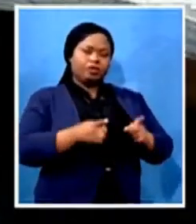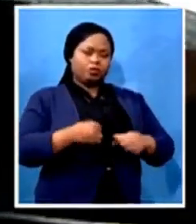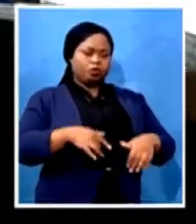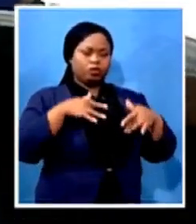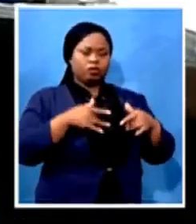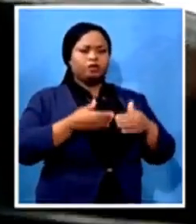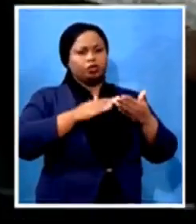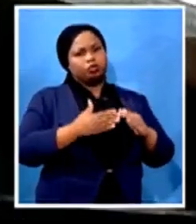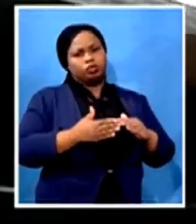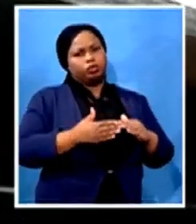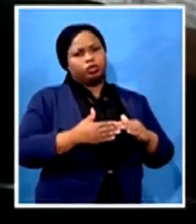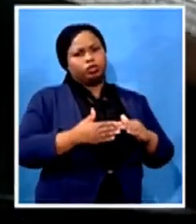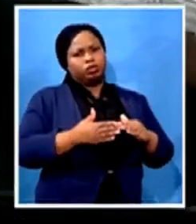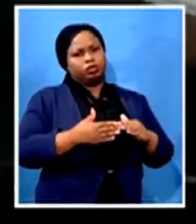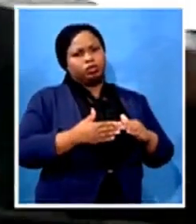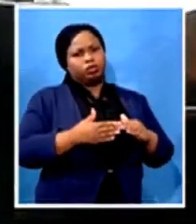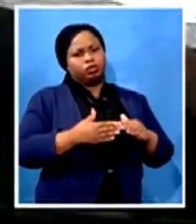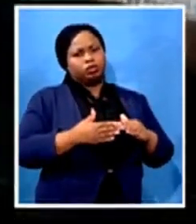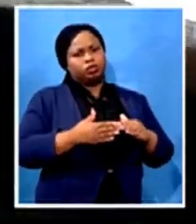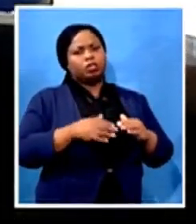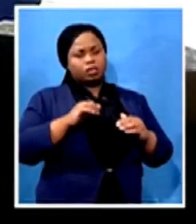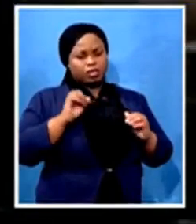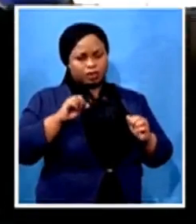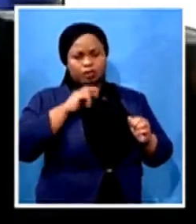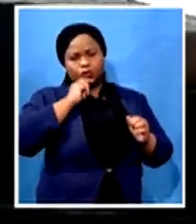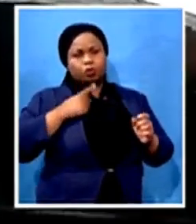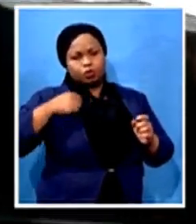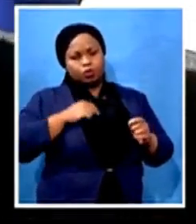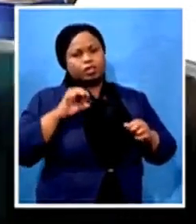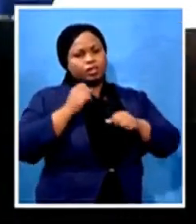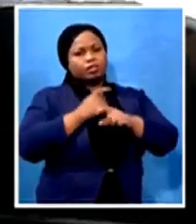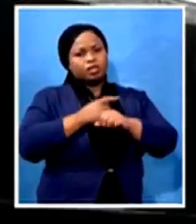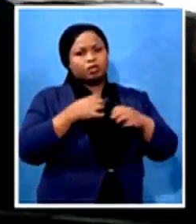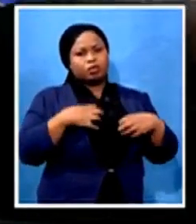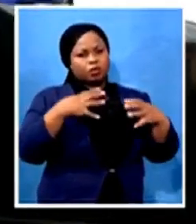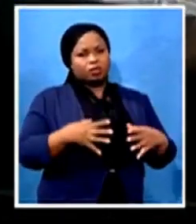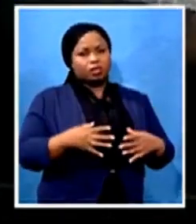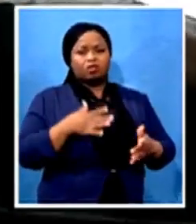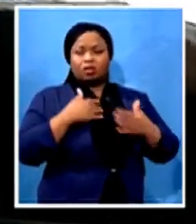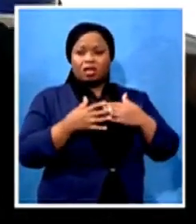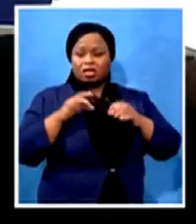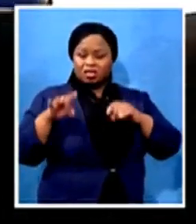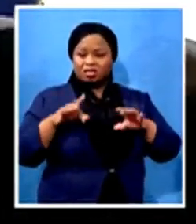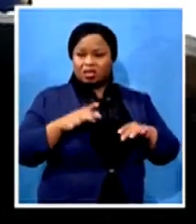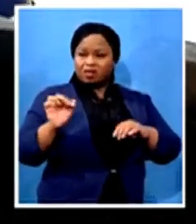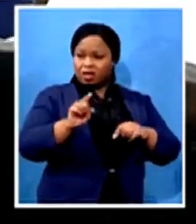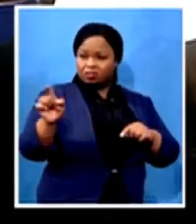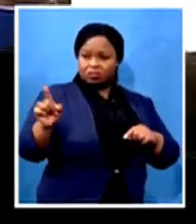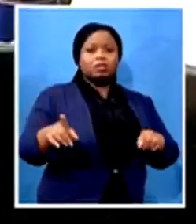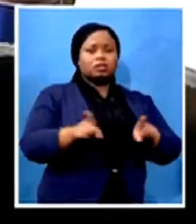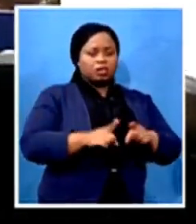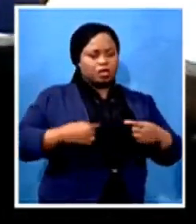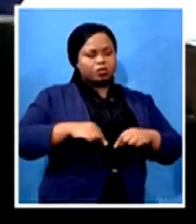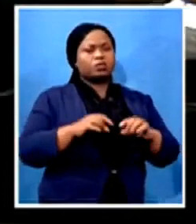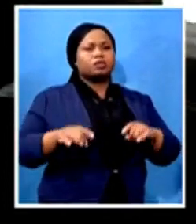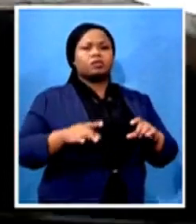owners, whatever the pitch they're feeling, we're also feeling it. Prices of roadworthy testing stations, they've gone